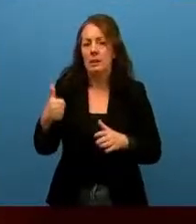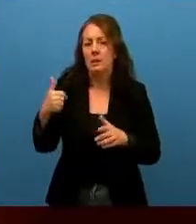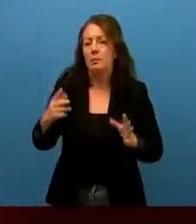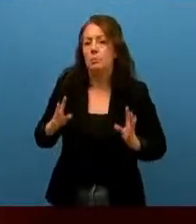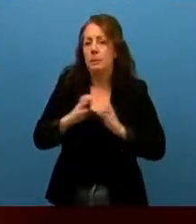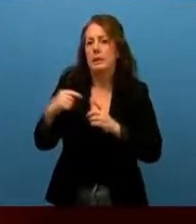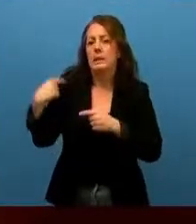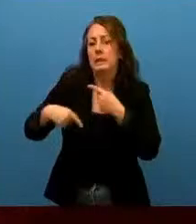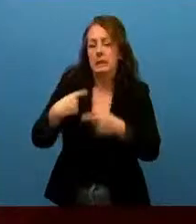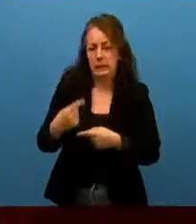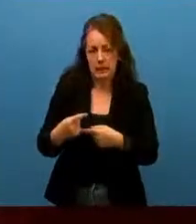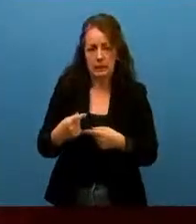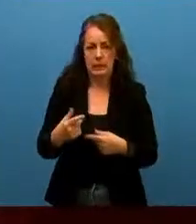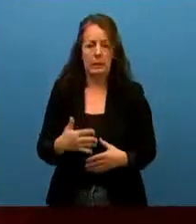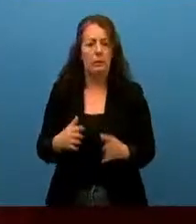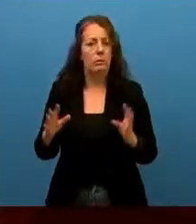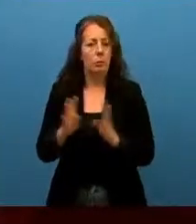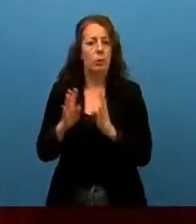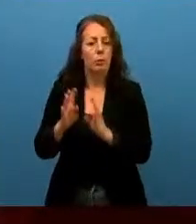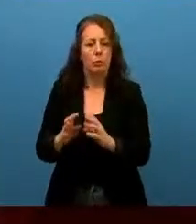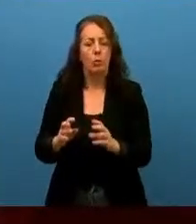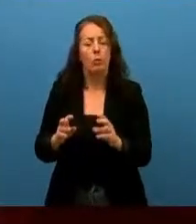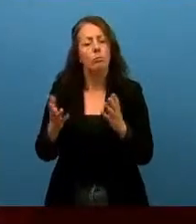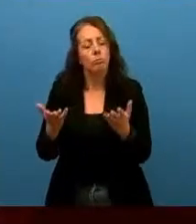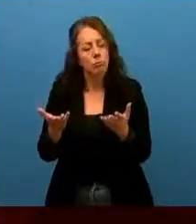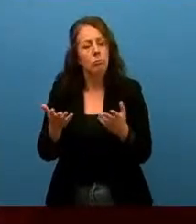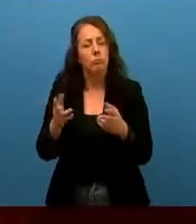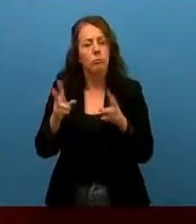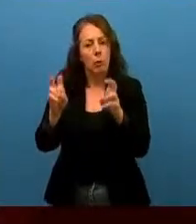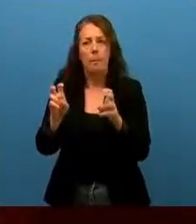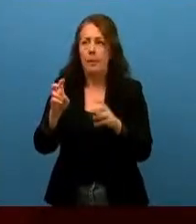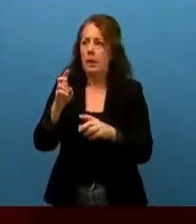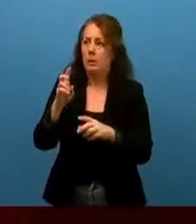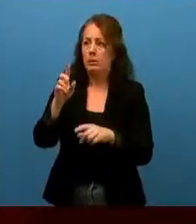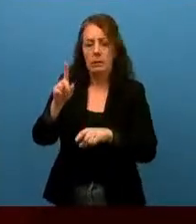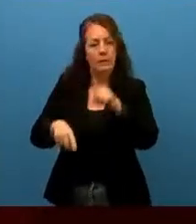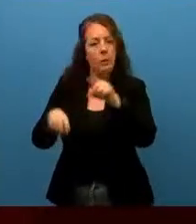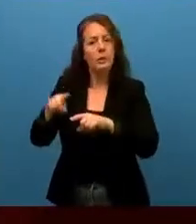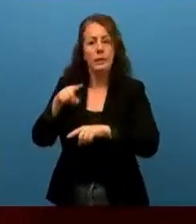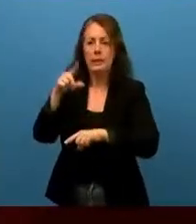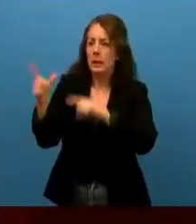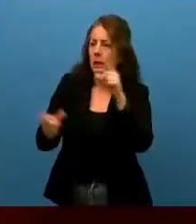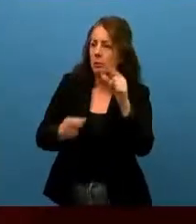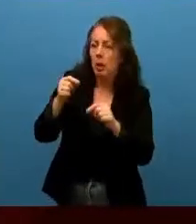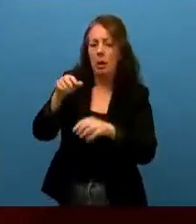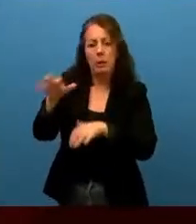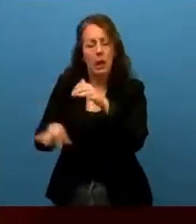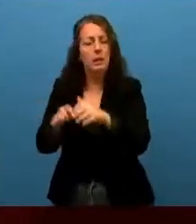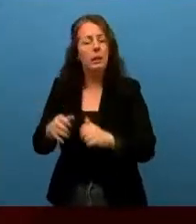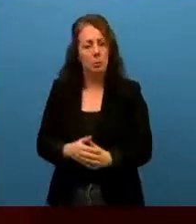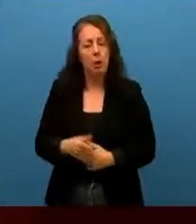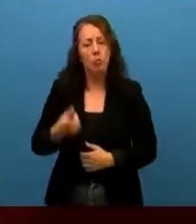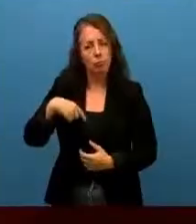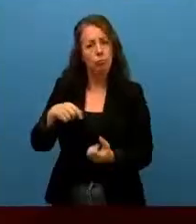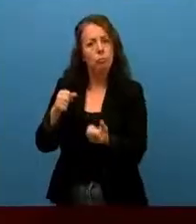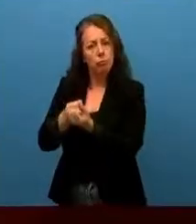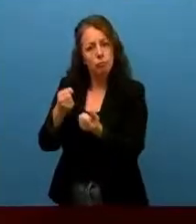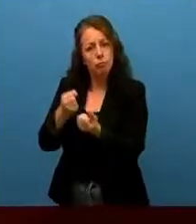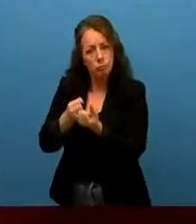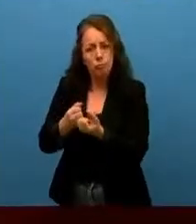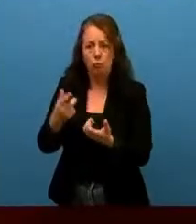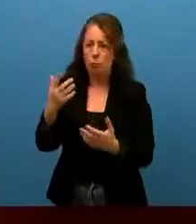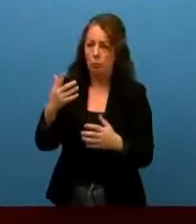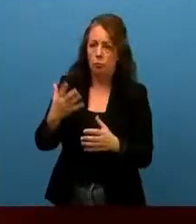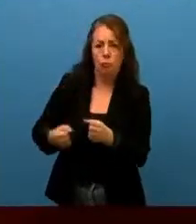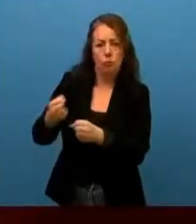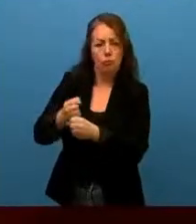of Biological Diversity. The EU strongly supported the creation of a permanent body to implement provisions related